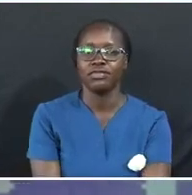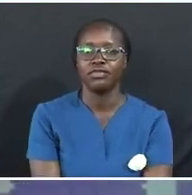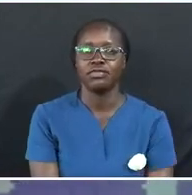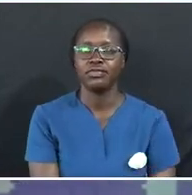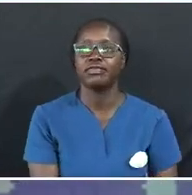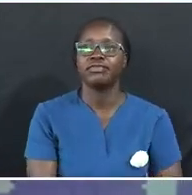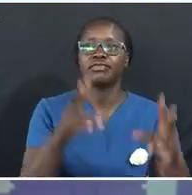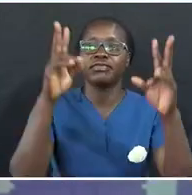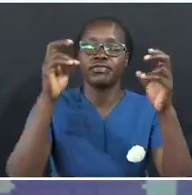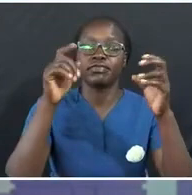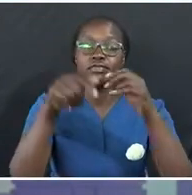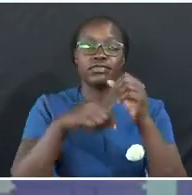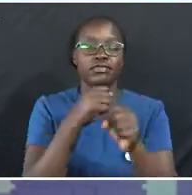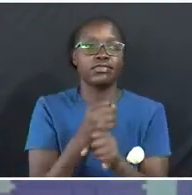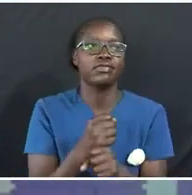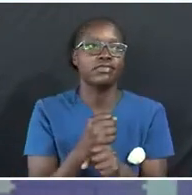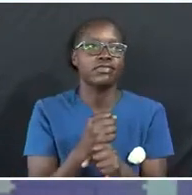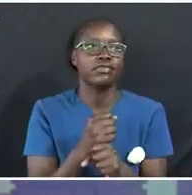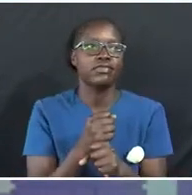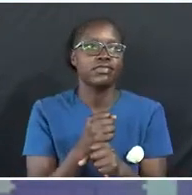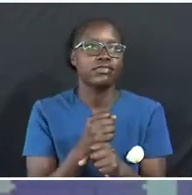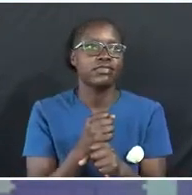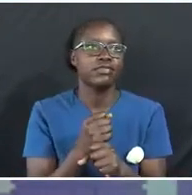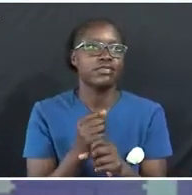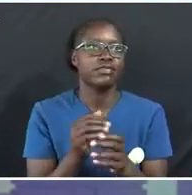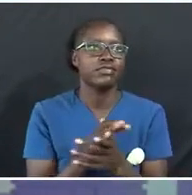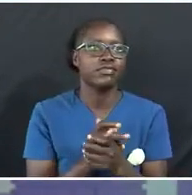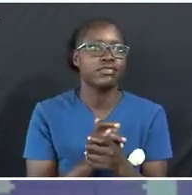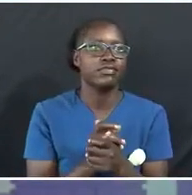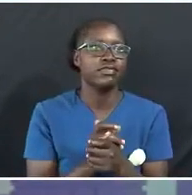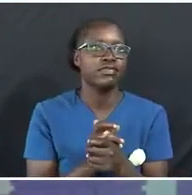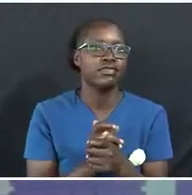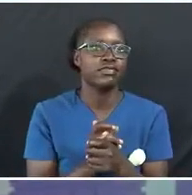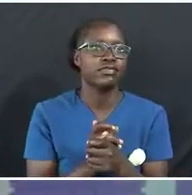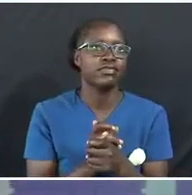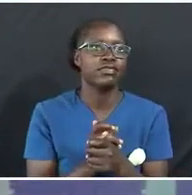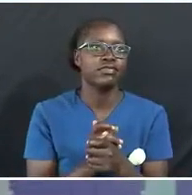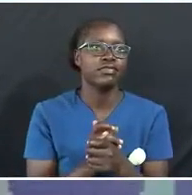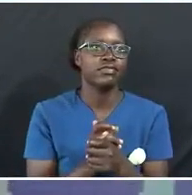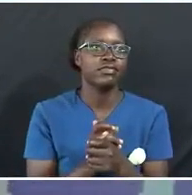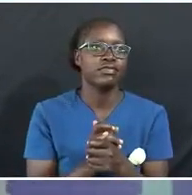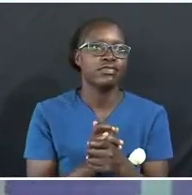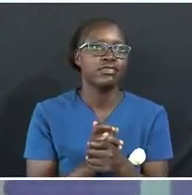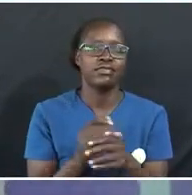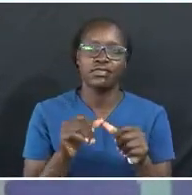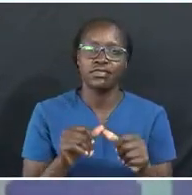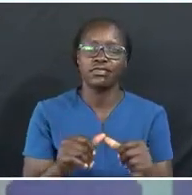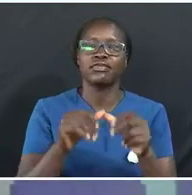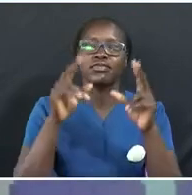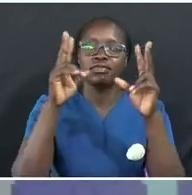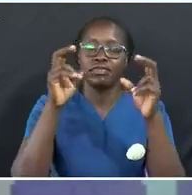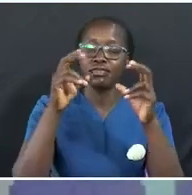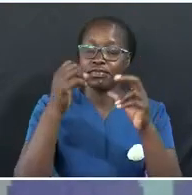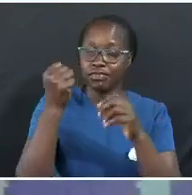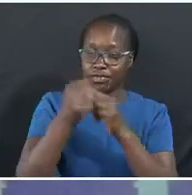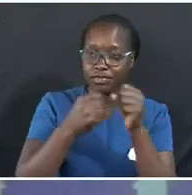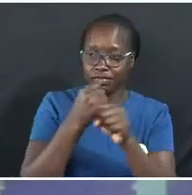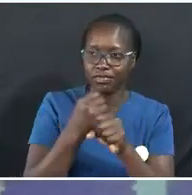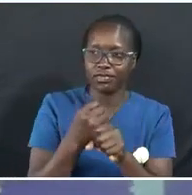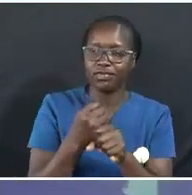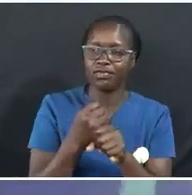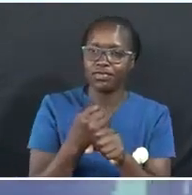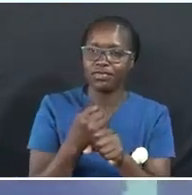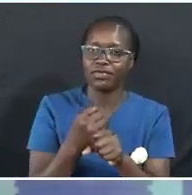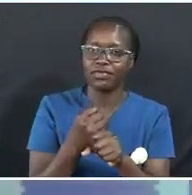our theme for this year, no, let me start somewhere. Our quinquennial theme for